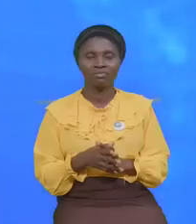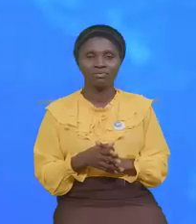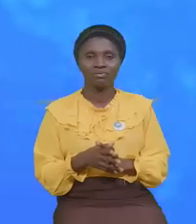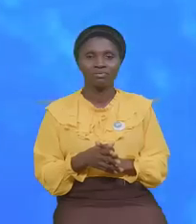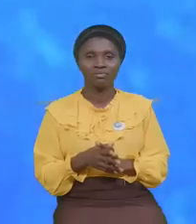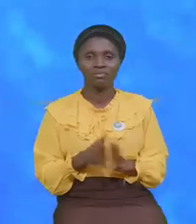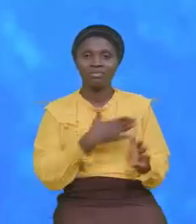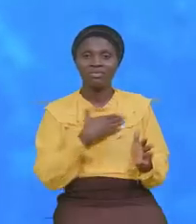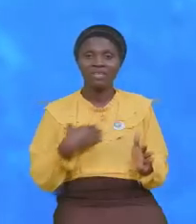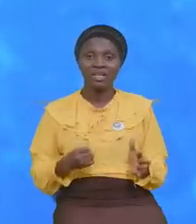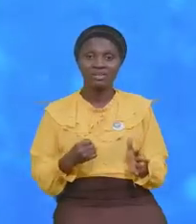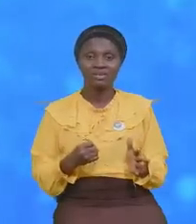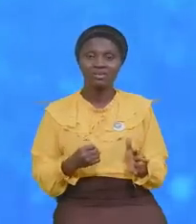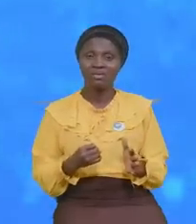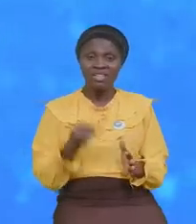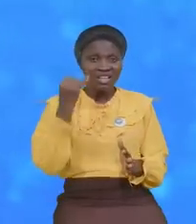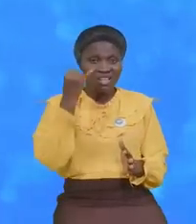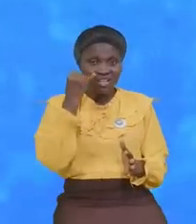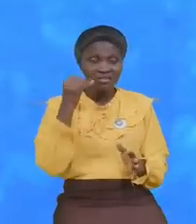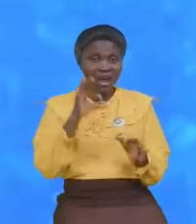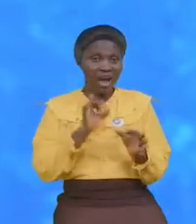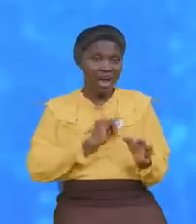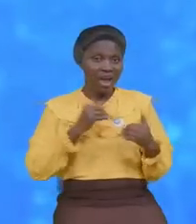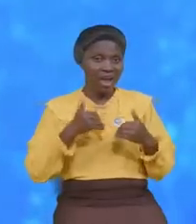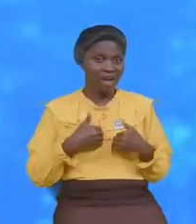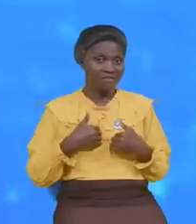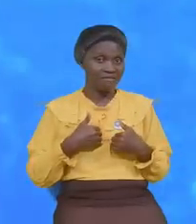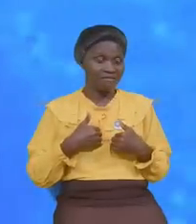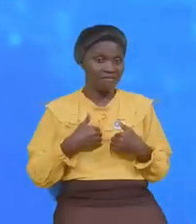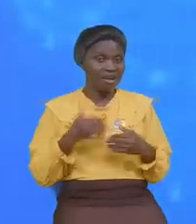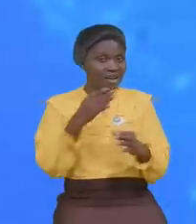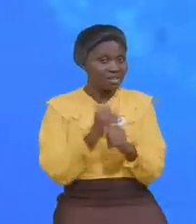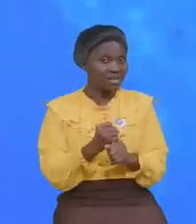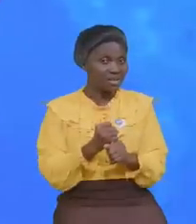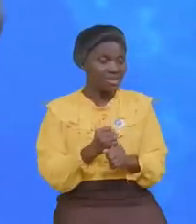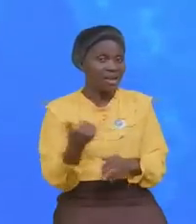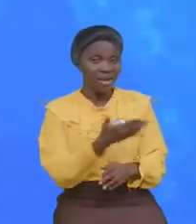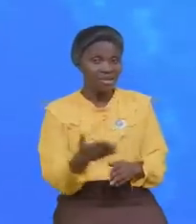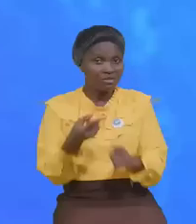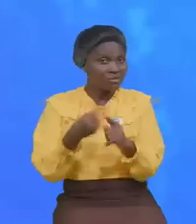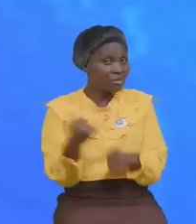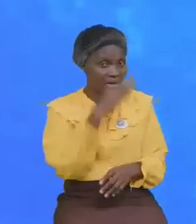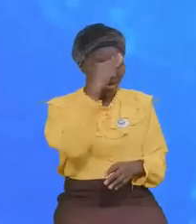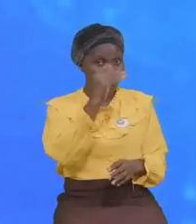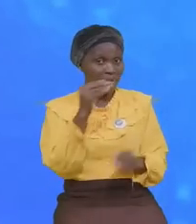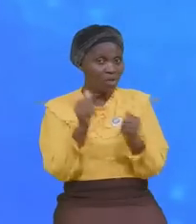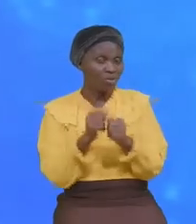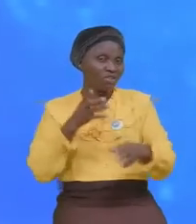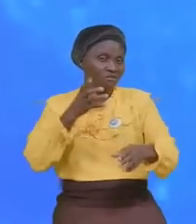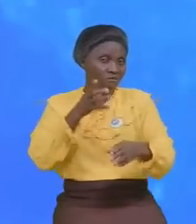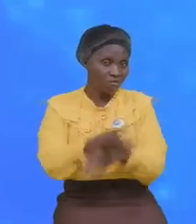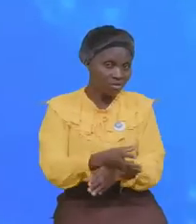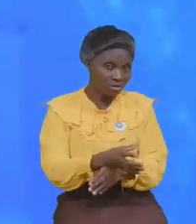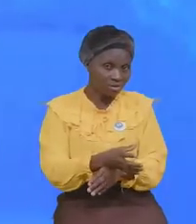And if I have taken anything from any man by false accusation,